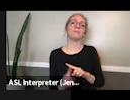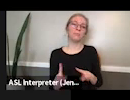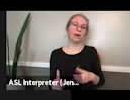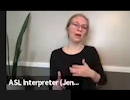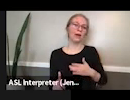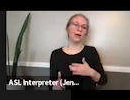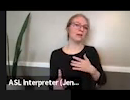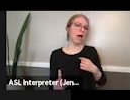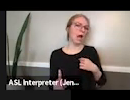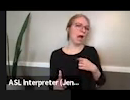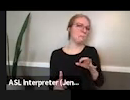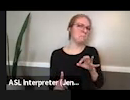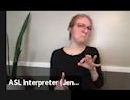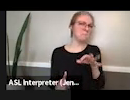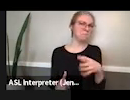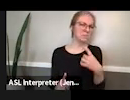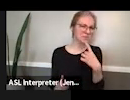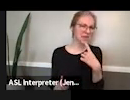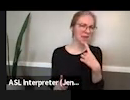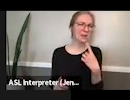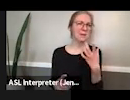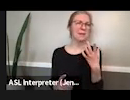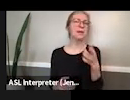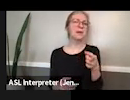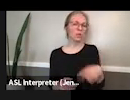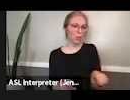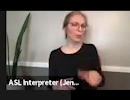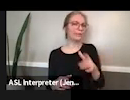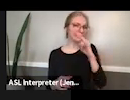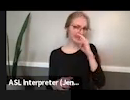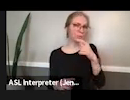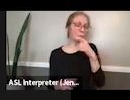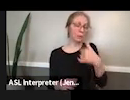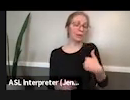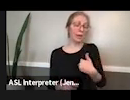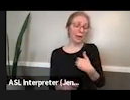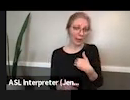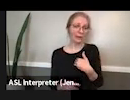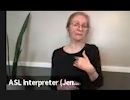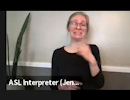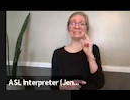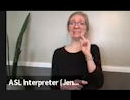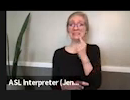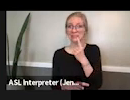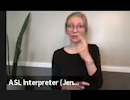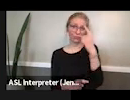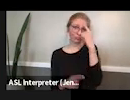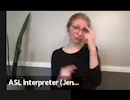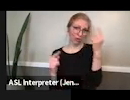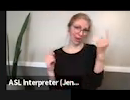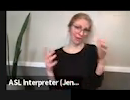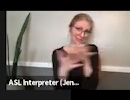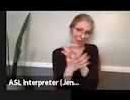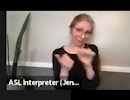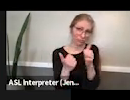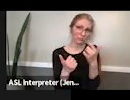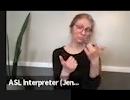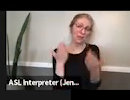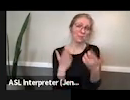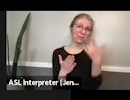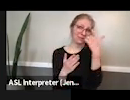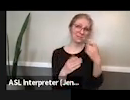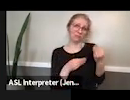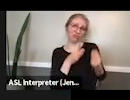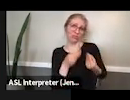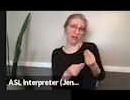you that, hey, these kids that have very significant brain damage because of a genetic disorder or a